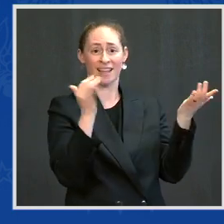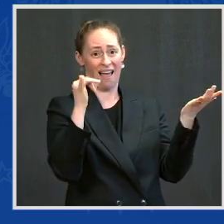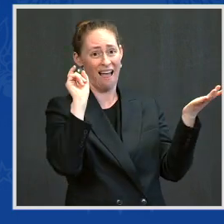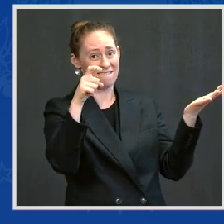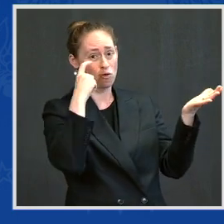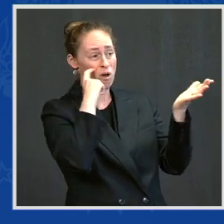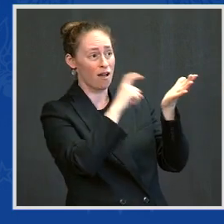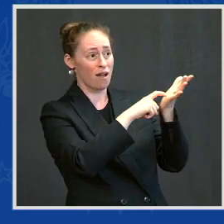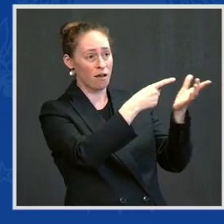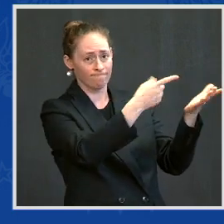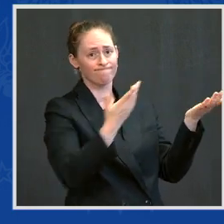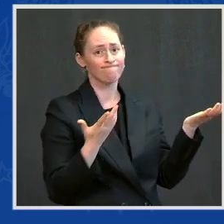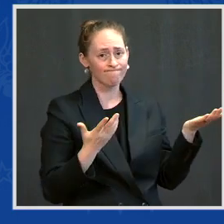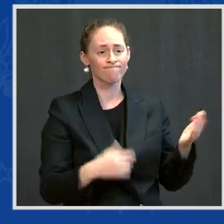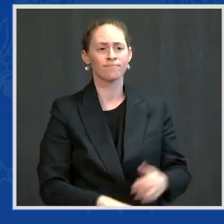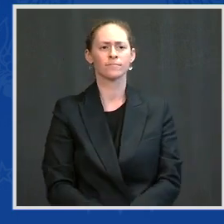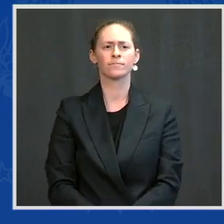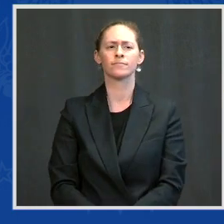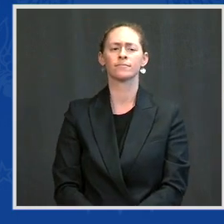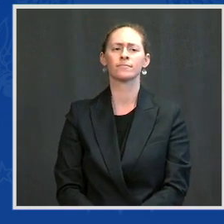Can I ask a question to President Moon?